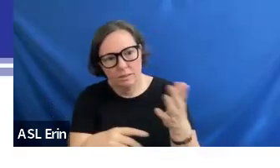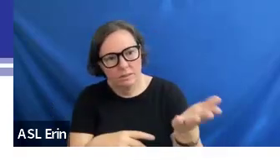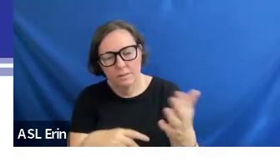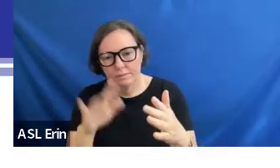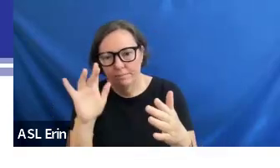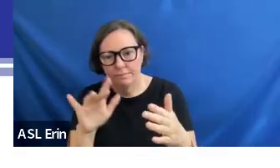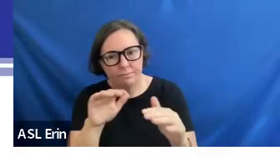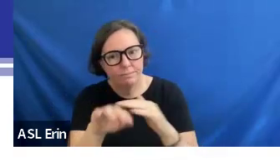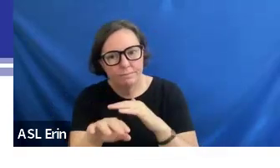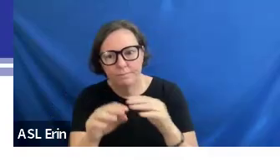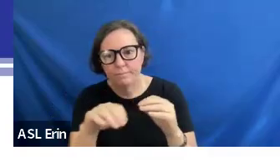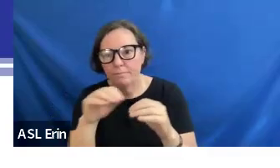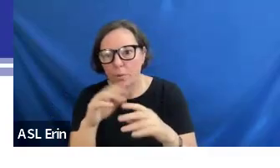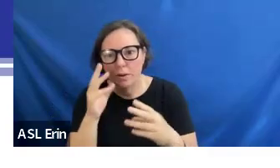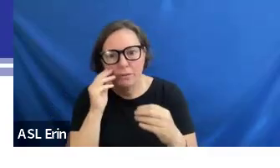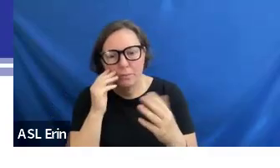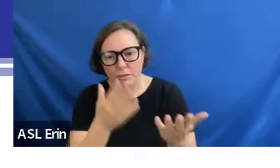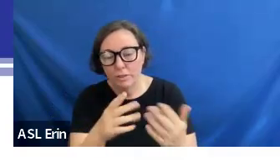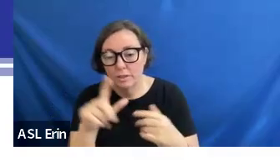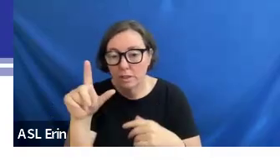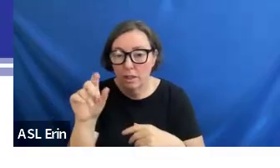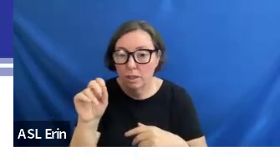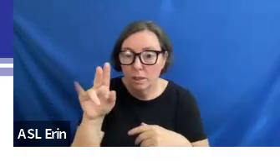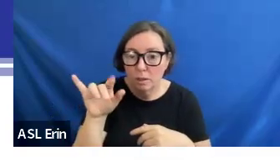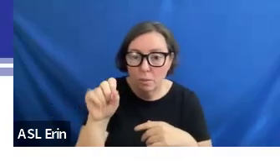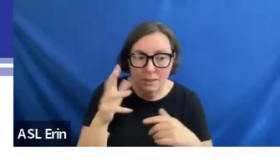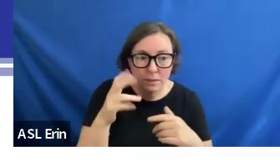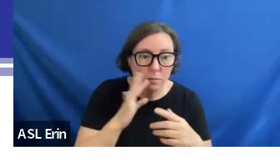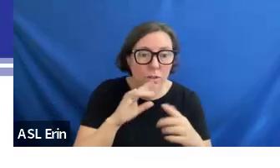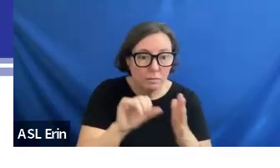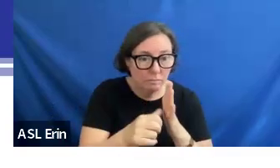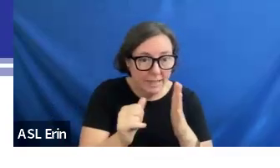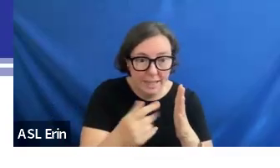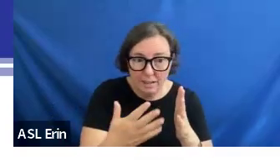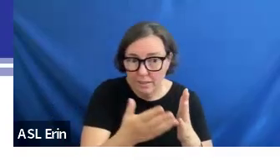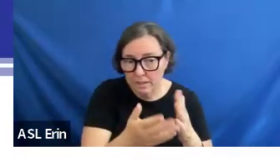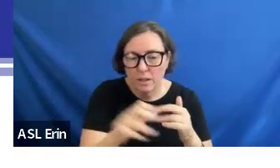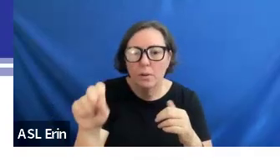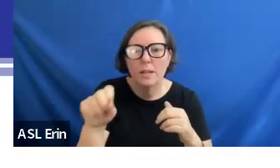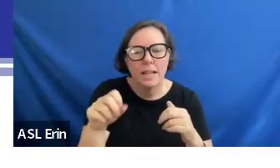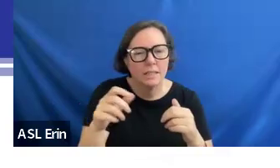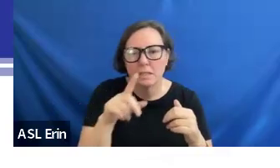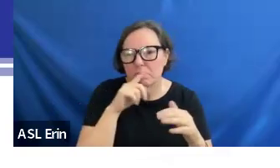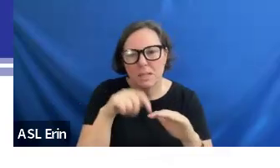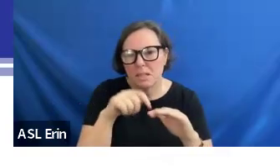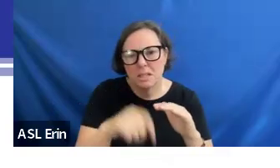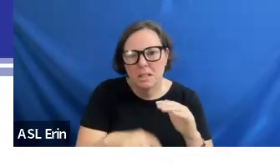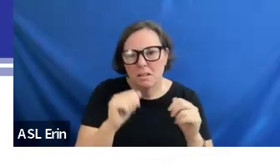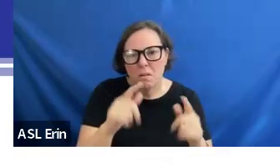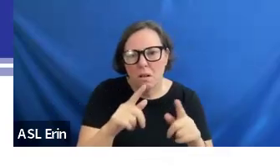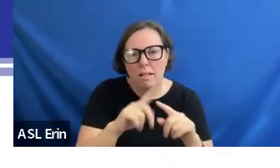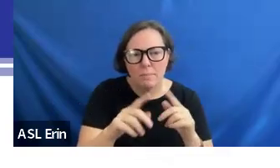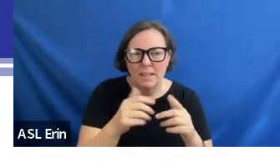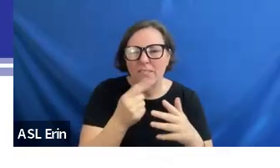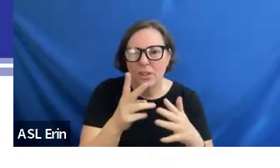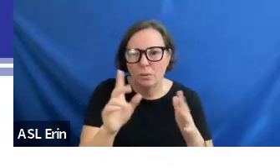more information. I don't know if, Luis, you want to speak about any of those? Yeah, I won't go into all of them,